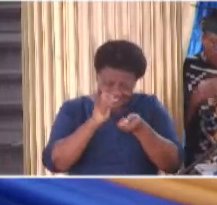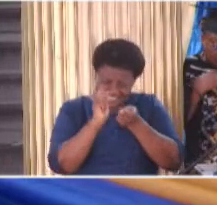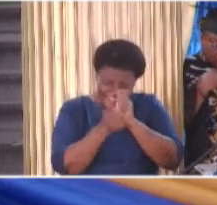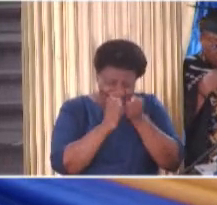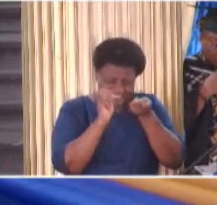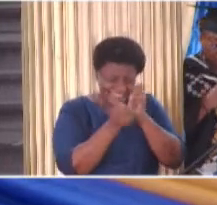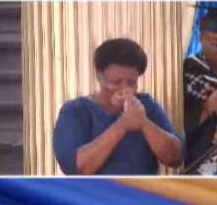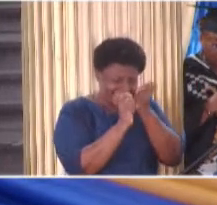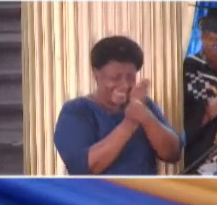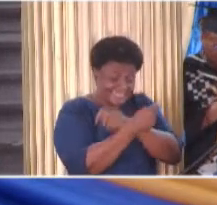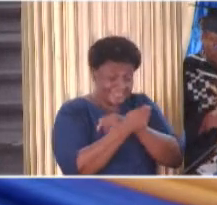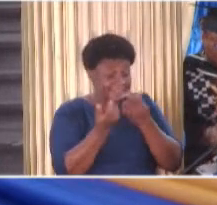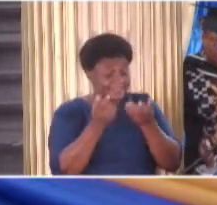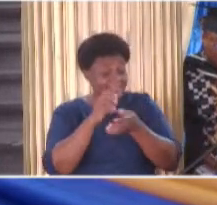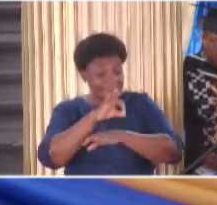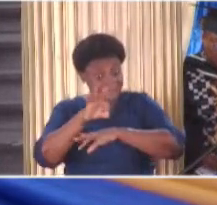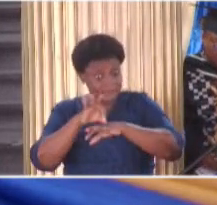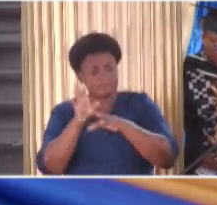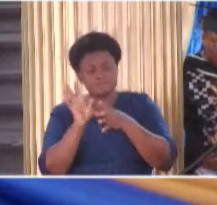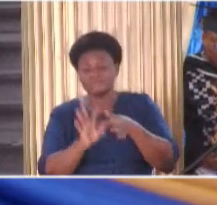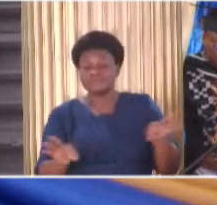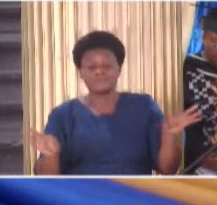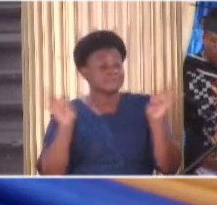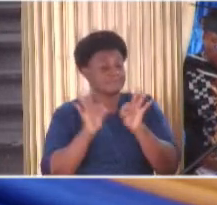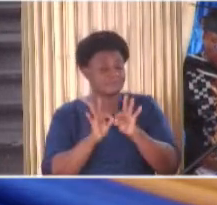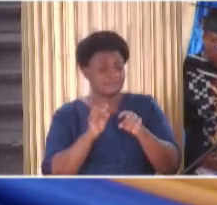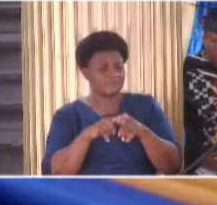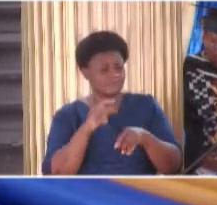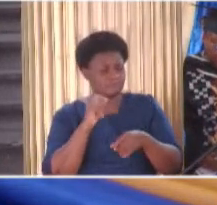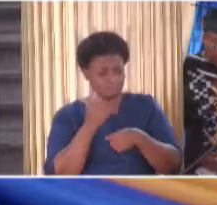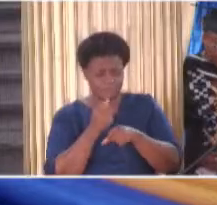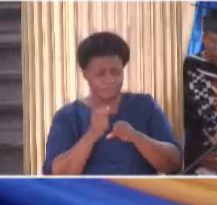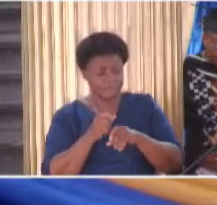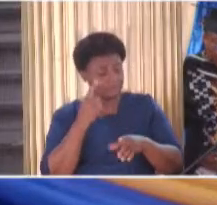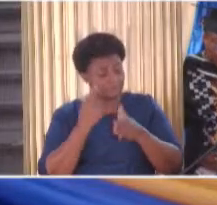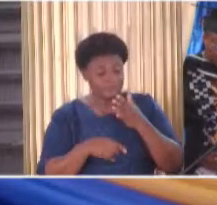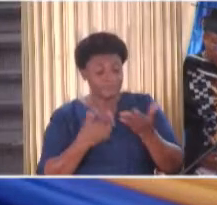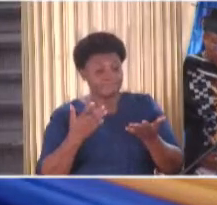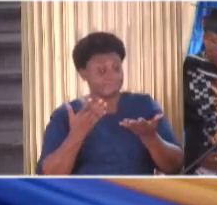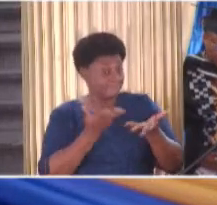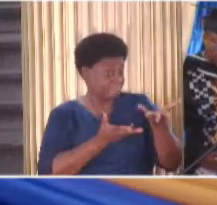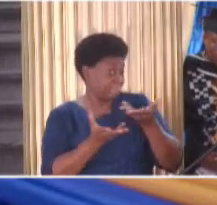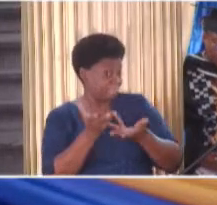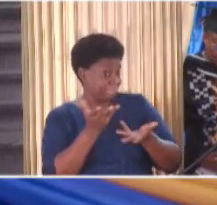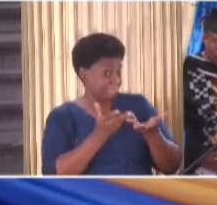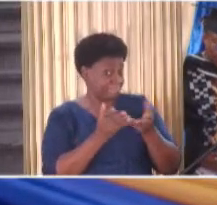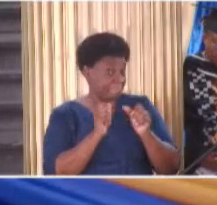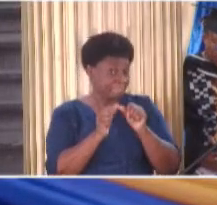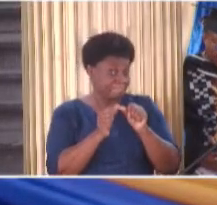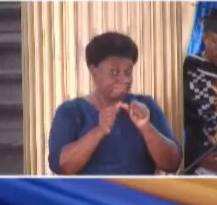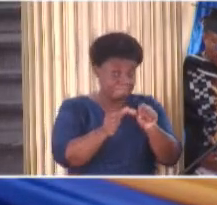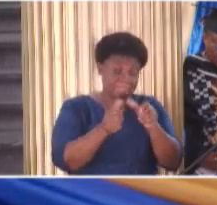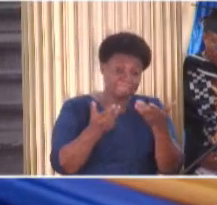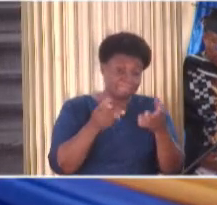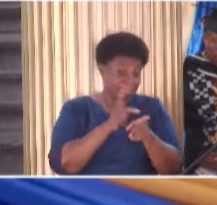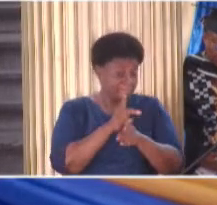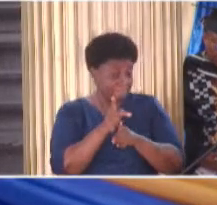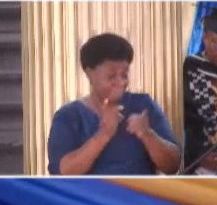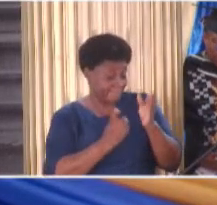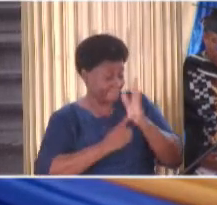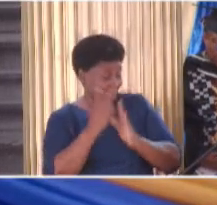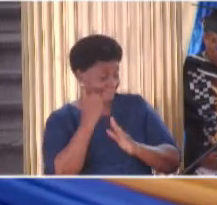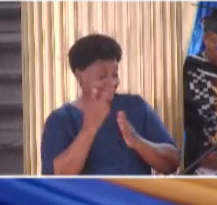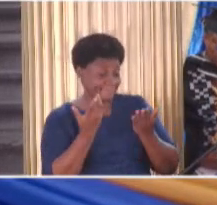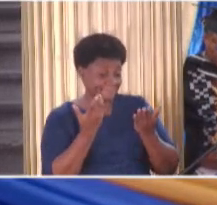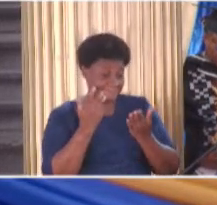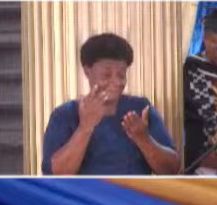it's vital that you remain dynamic, engaging, continuous professional development,